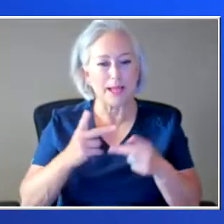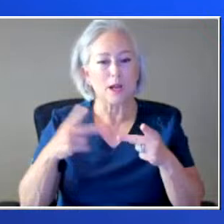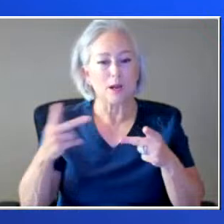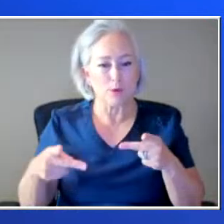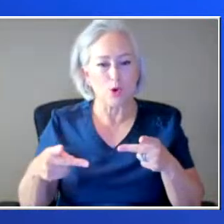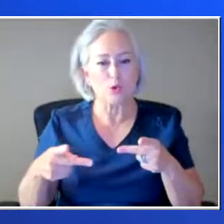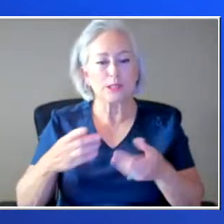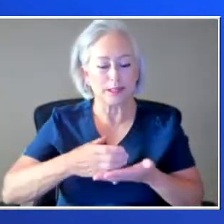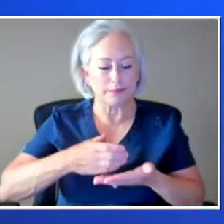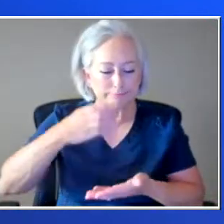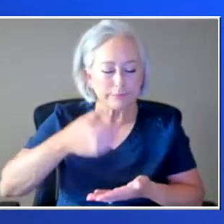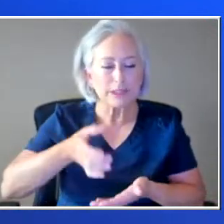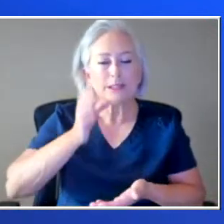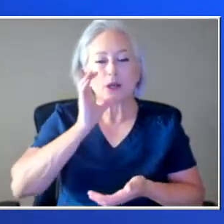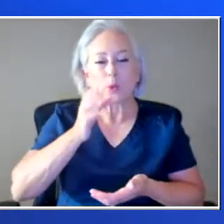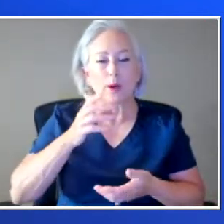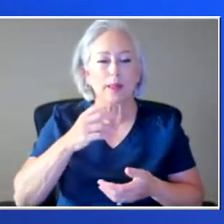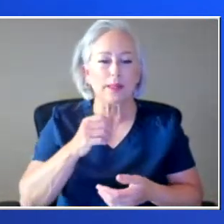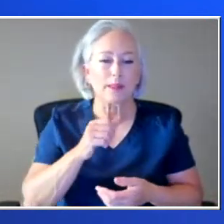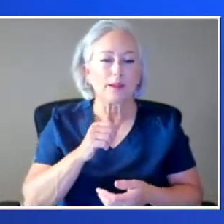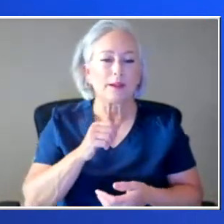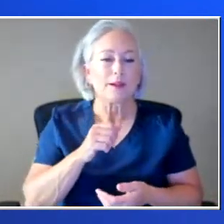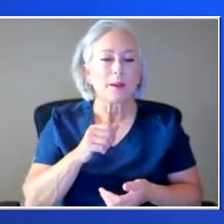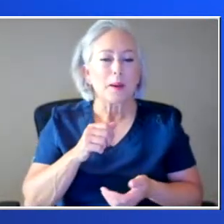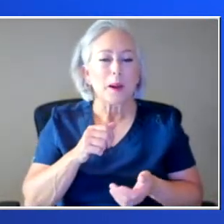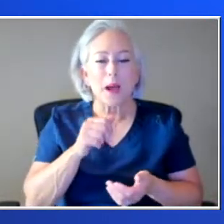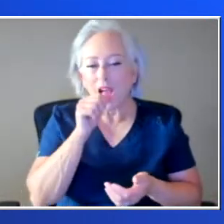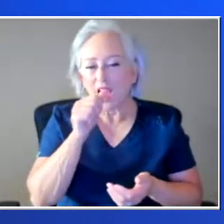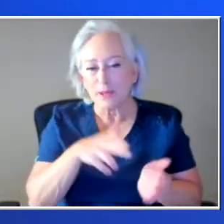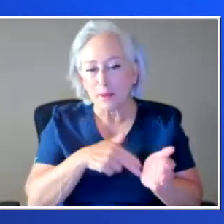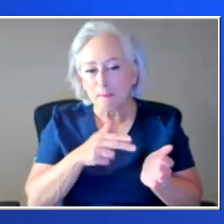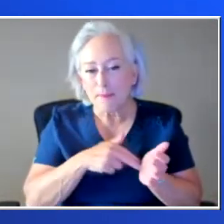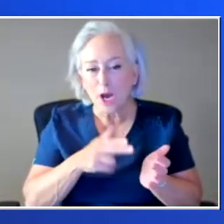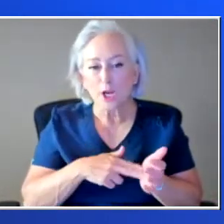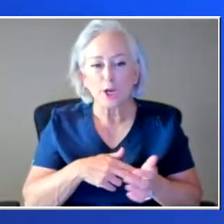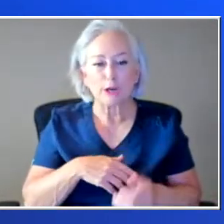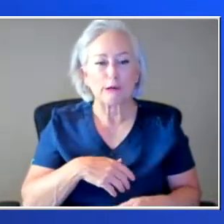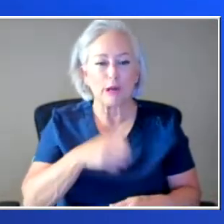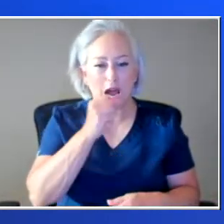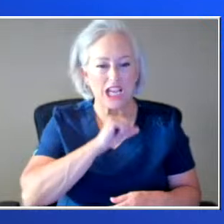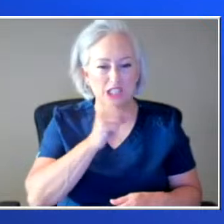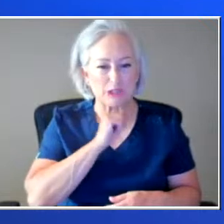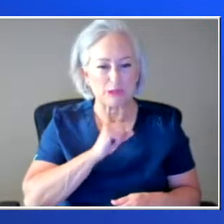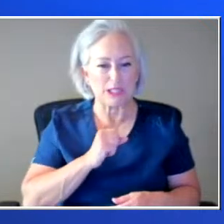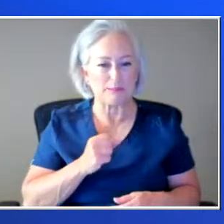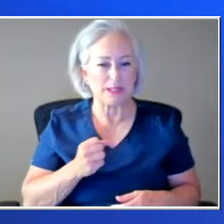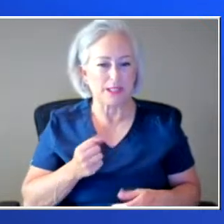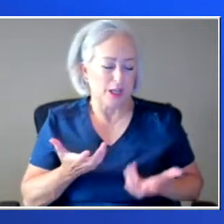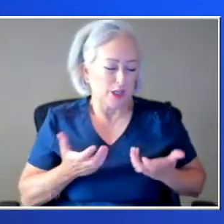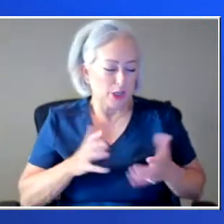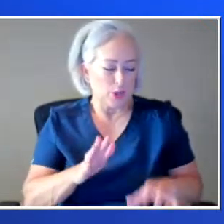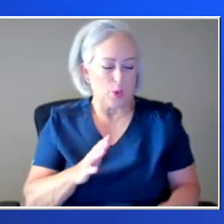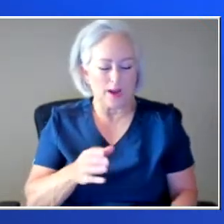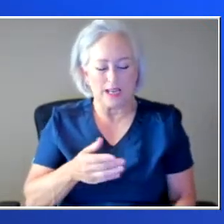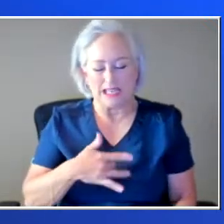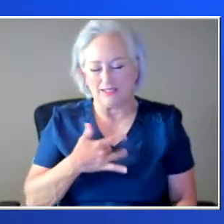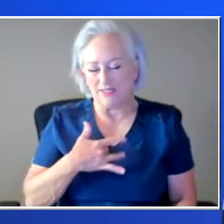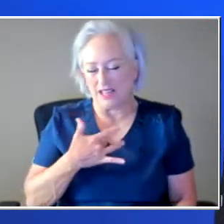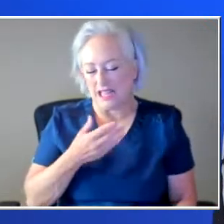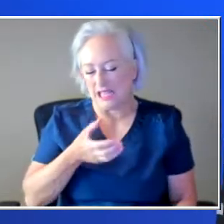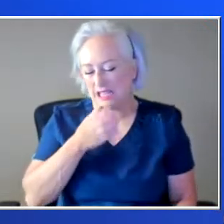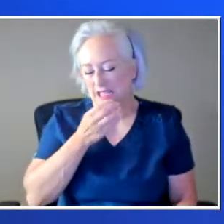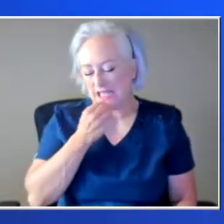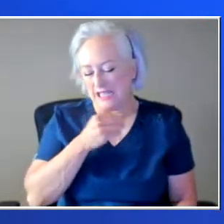and, ice cream, but you don't feel like eating it. So my oldest